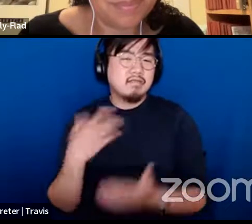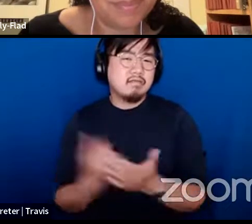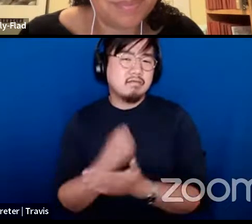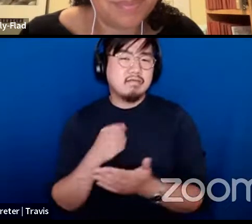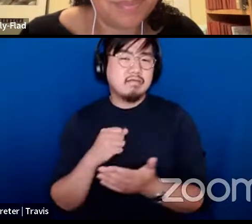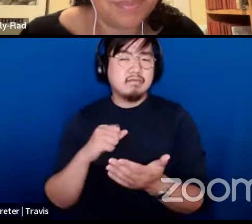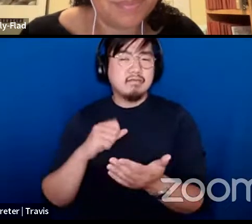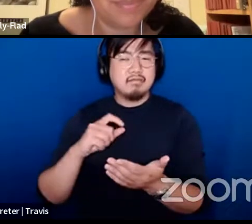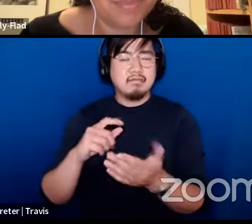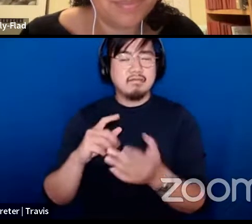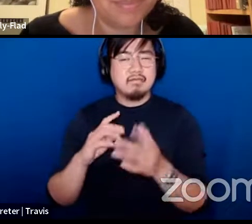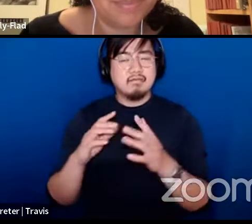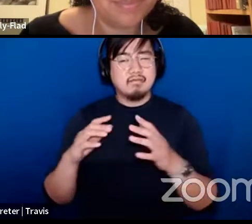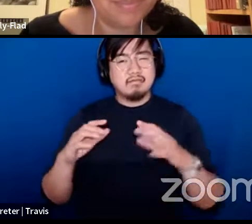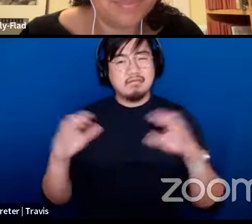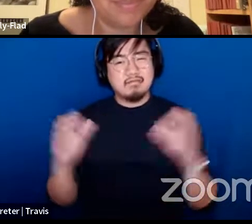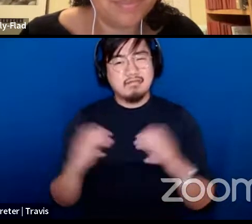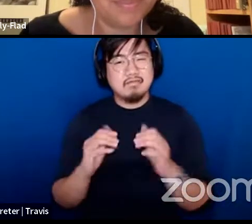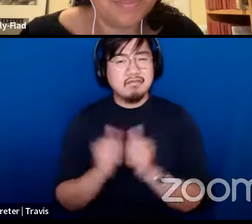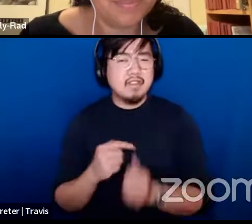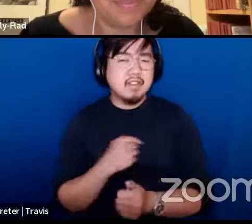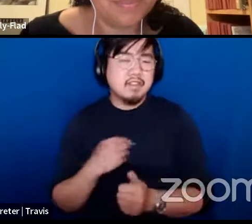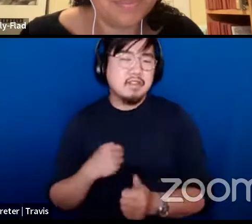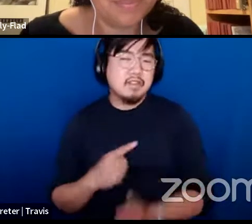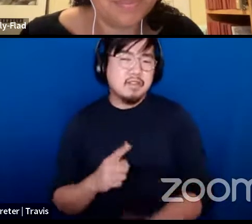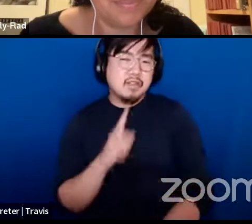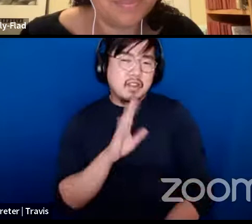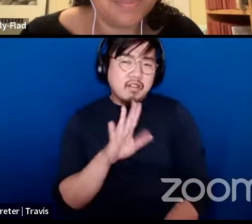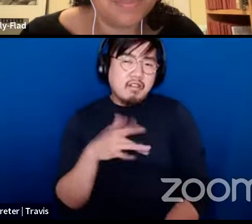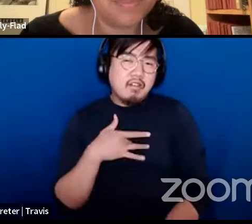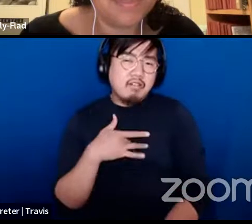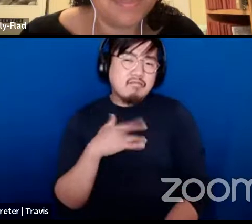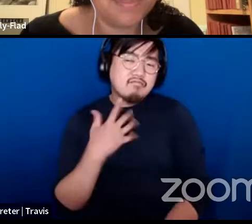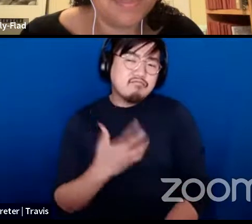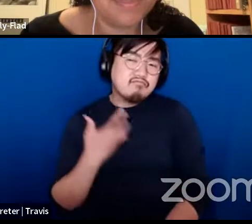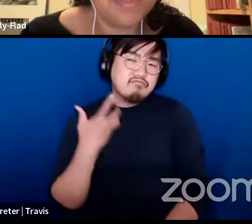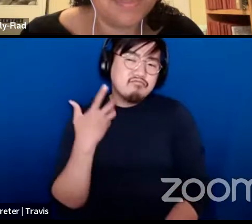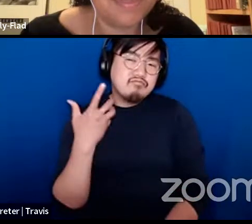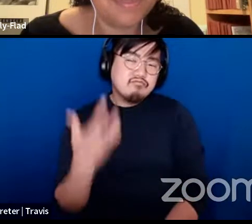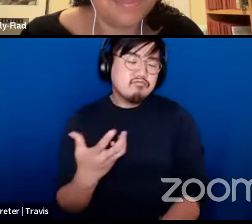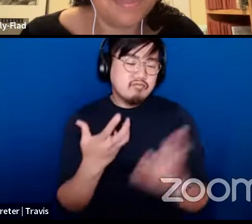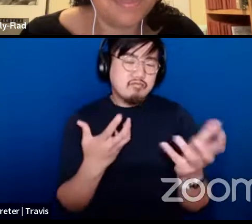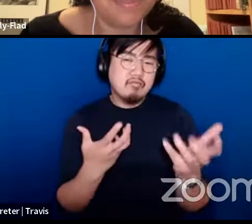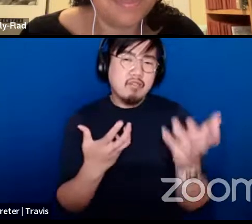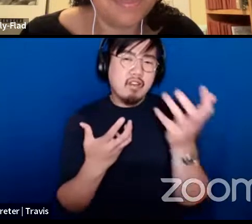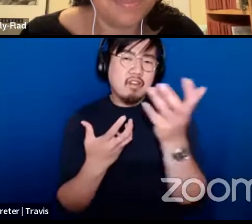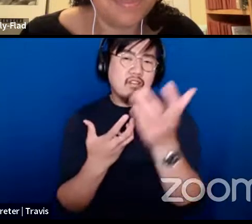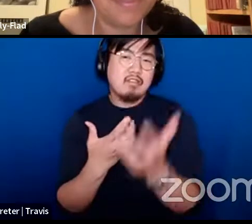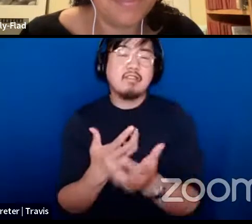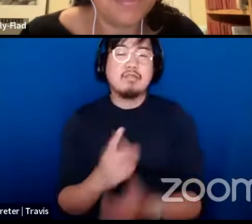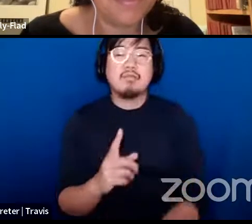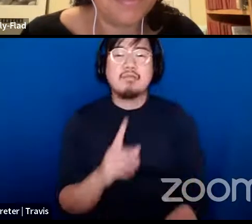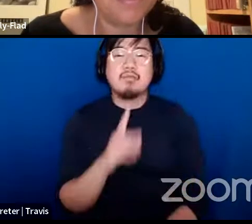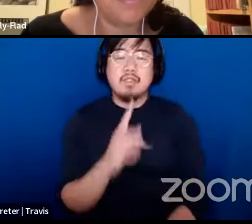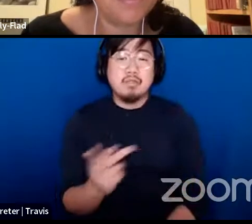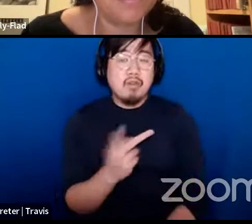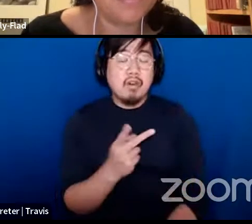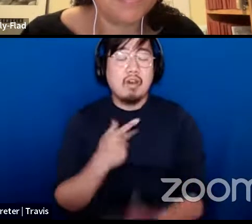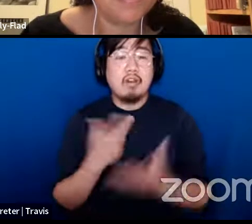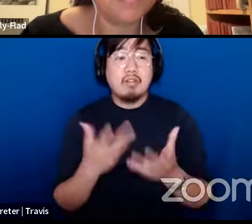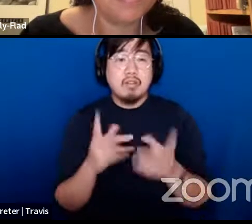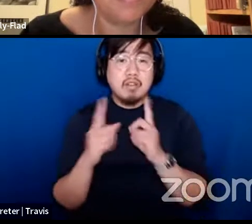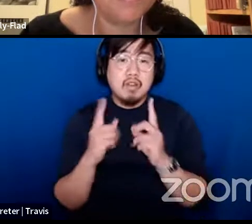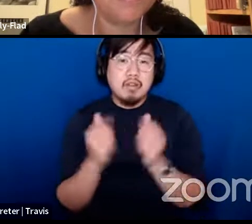with all of us and share your hearts and open this up. And I can think of 1,000 things I want to talk with you both about